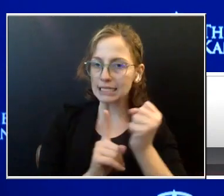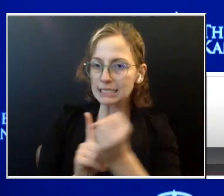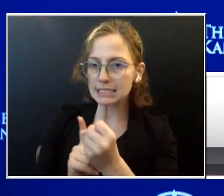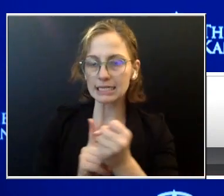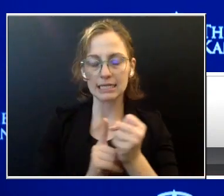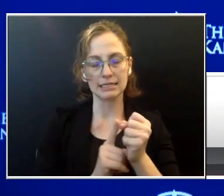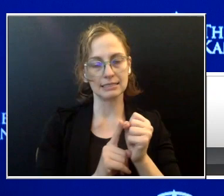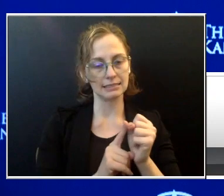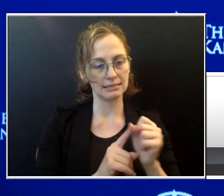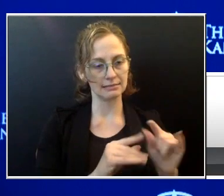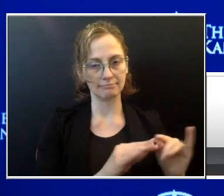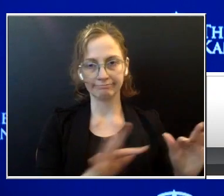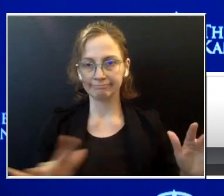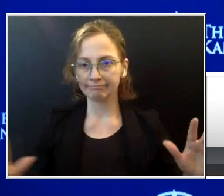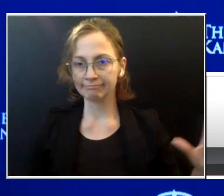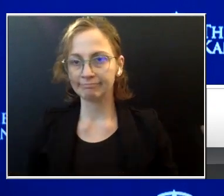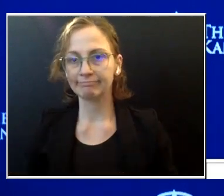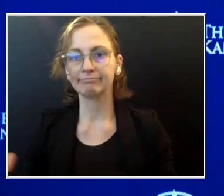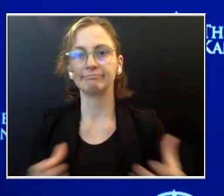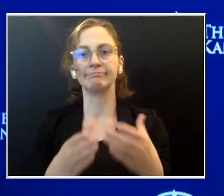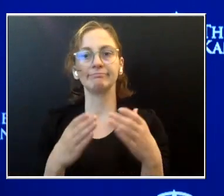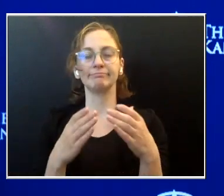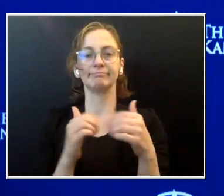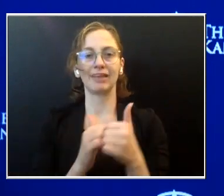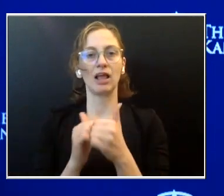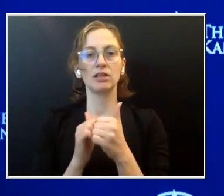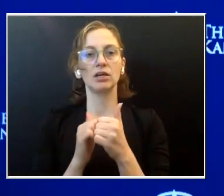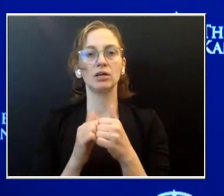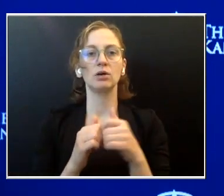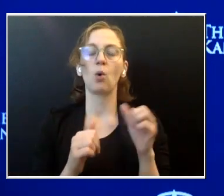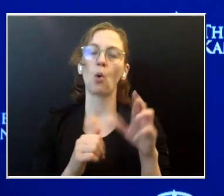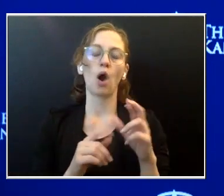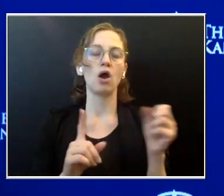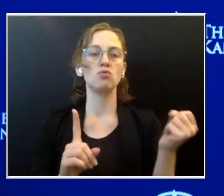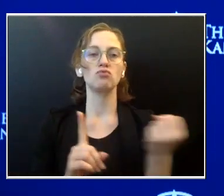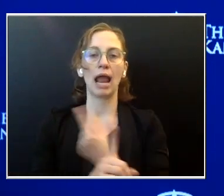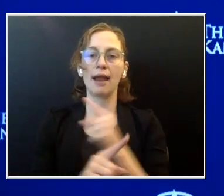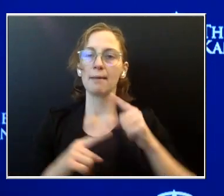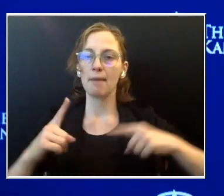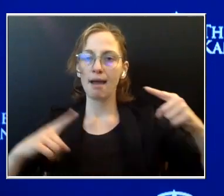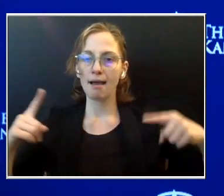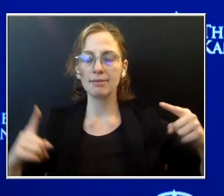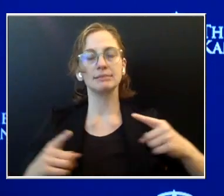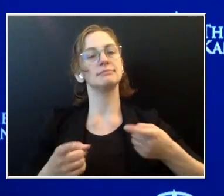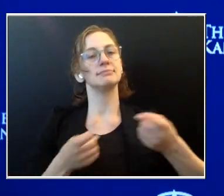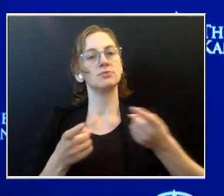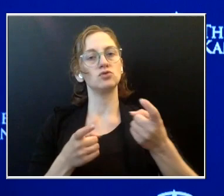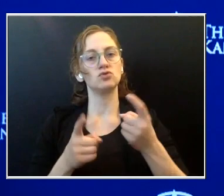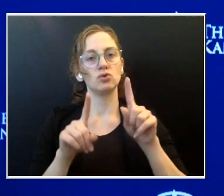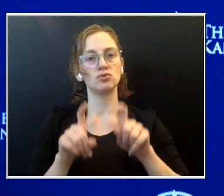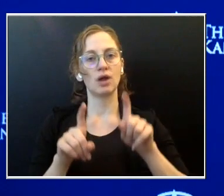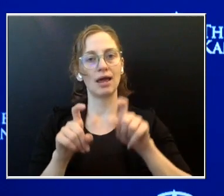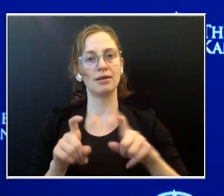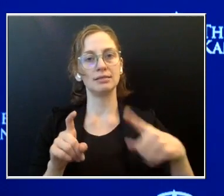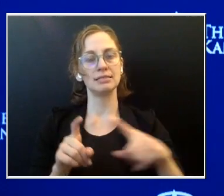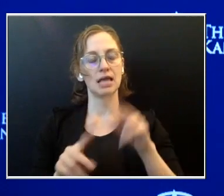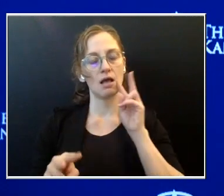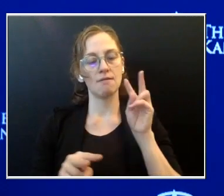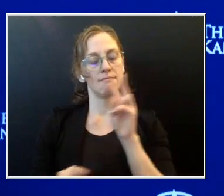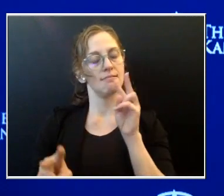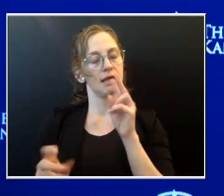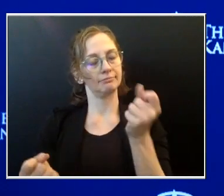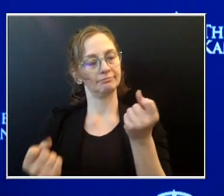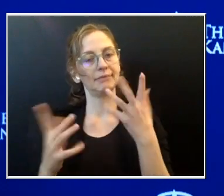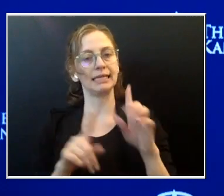together, or things such as randomized control trials. They are basically looking at all kinds of the studies and then putting them together and trying